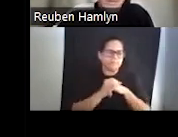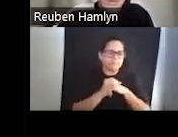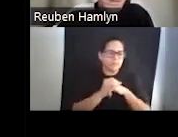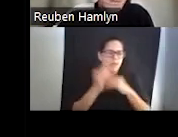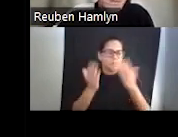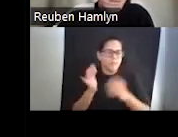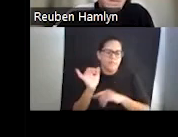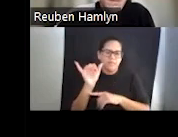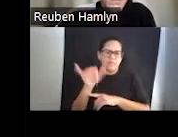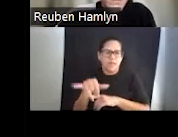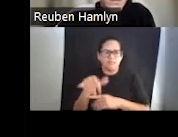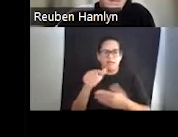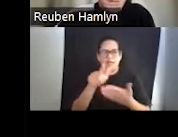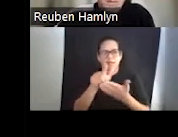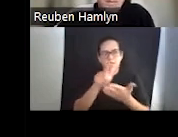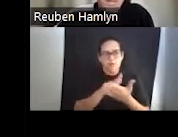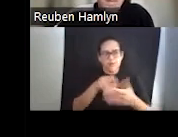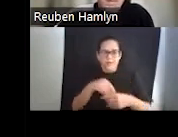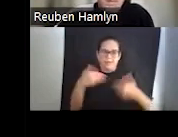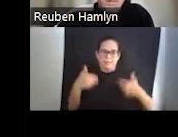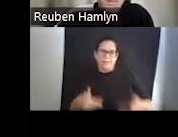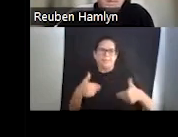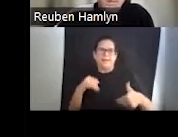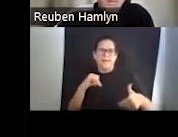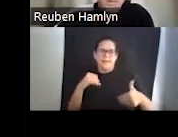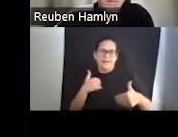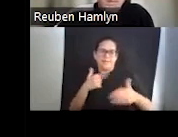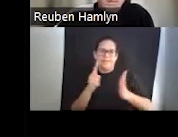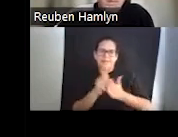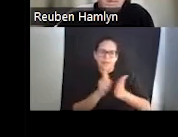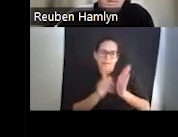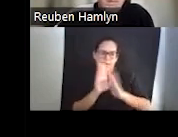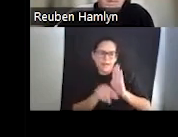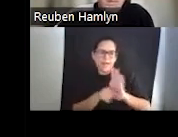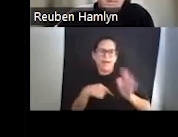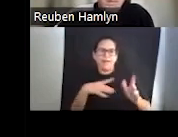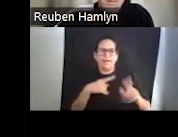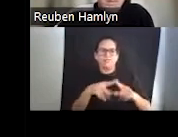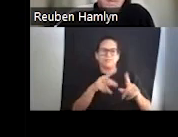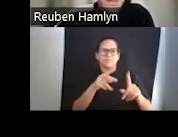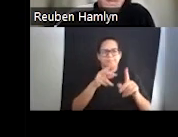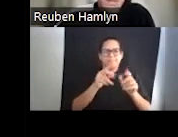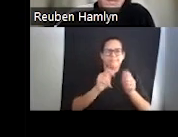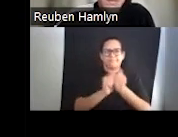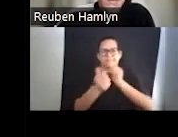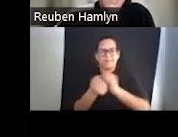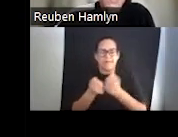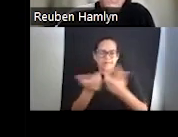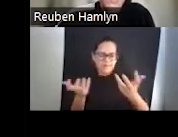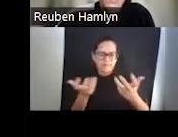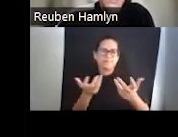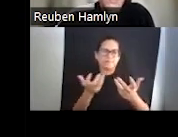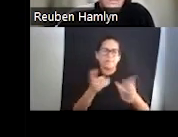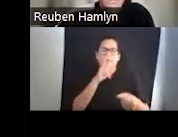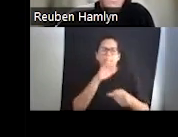Probably that's the lawyer in me. I have a legal background and I like to caveat everything. So as promising as